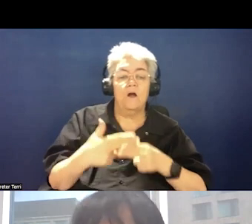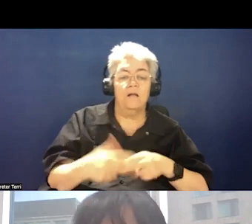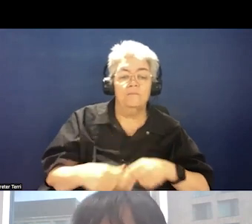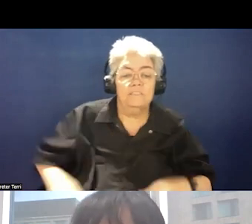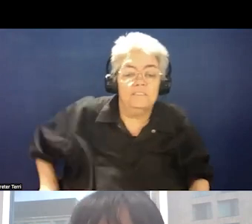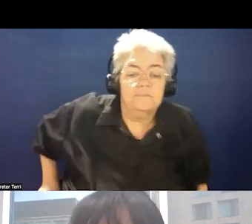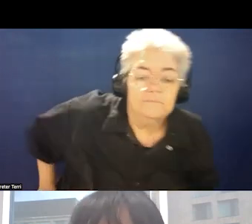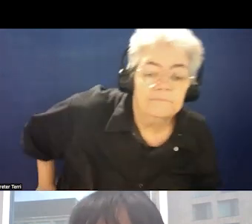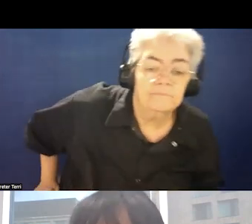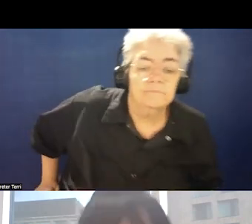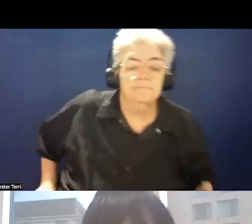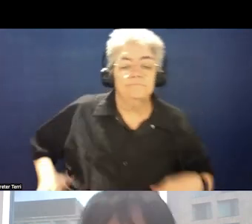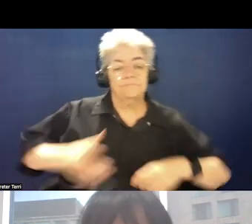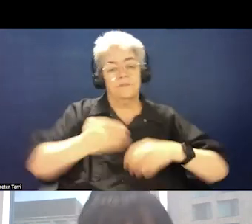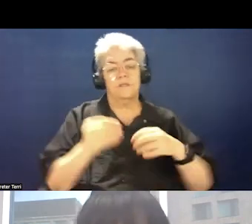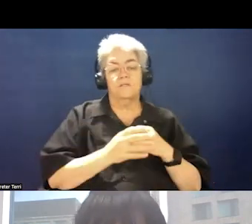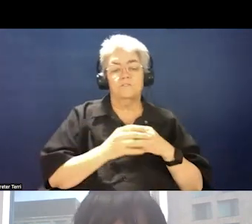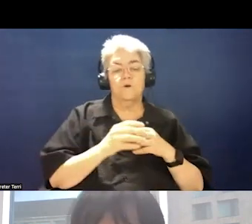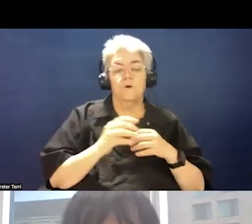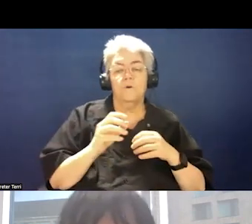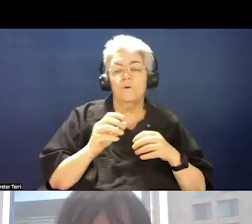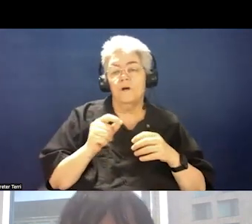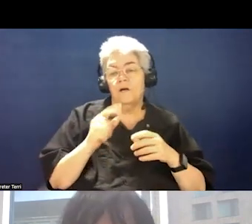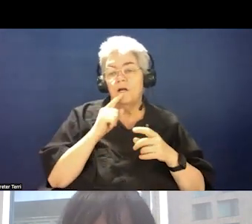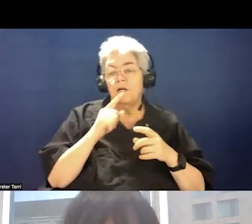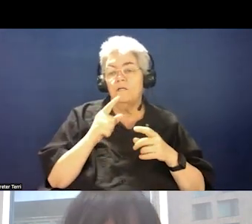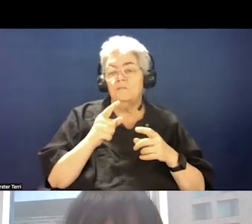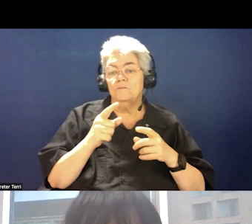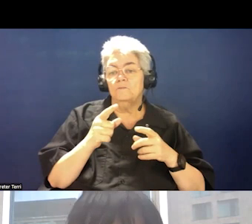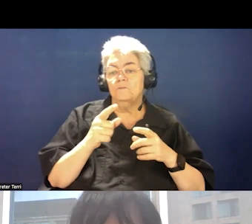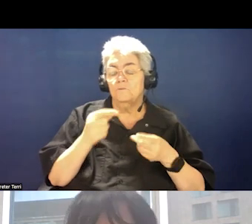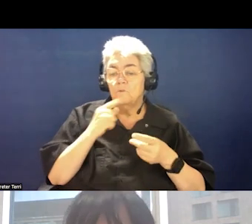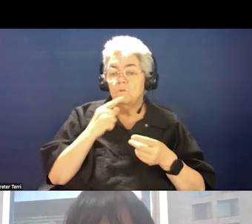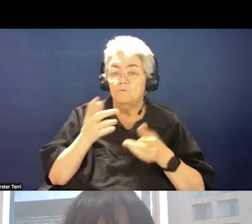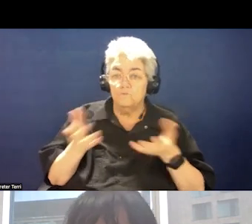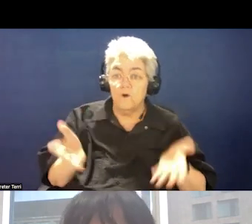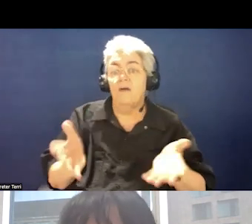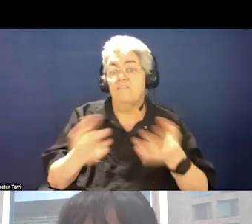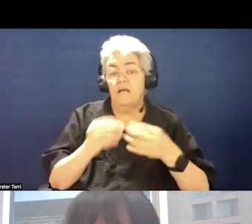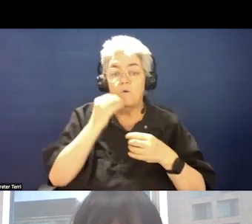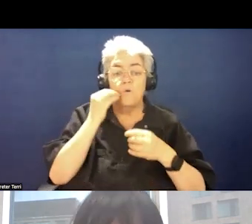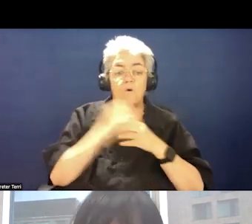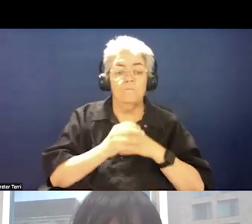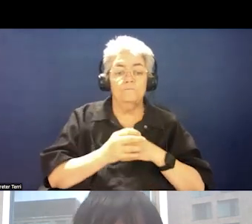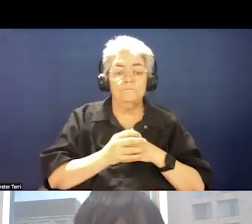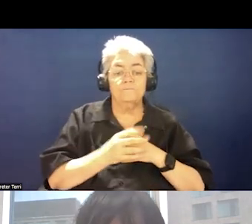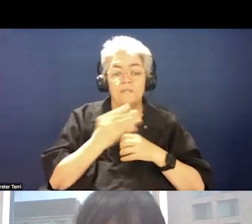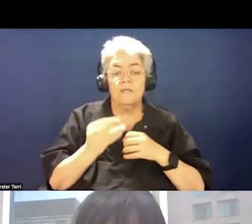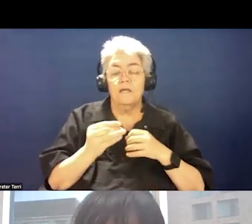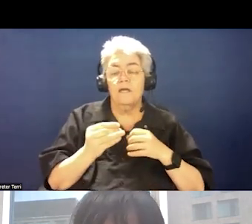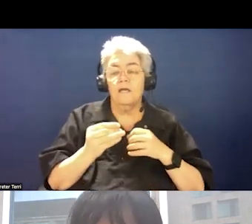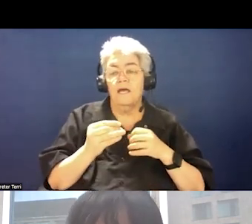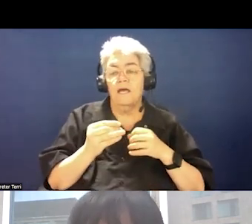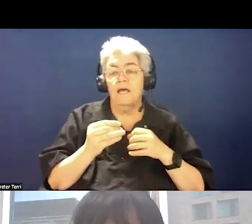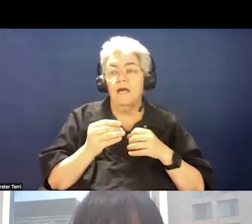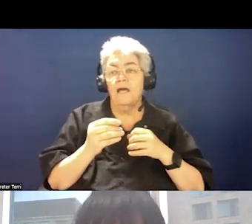think these results really just drive that home, and I'm excited to keep working on this with NAMI and with everyone. But I think that's